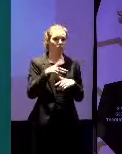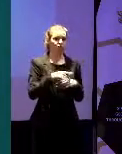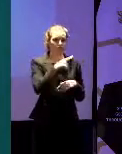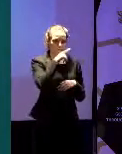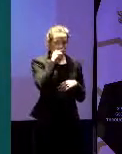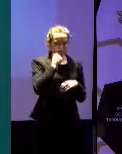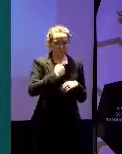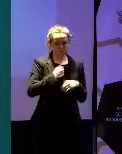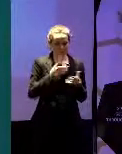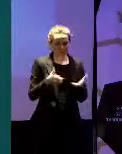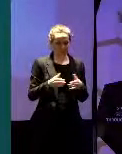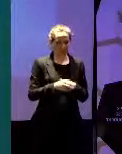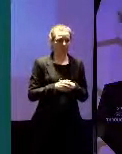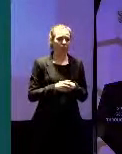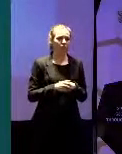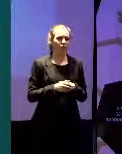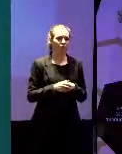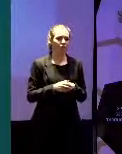over there.